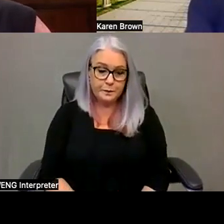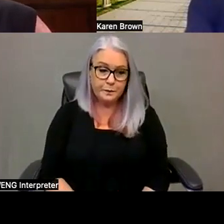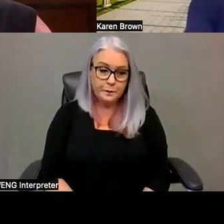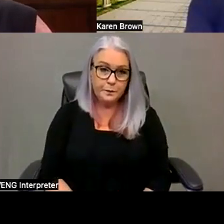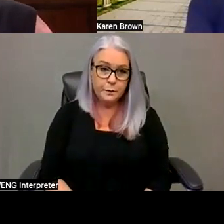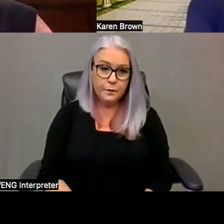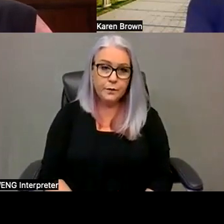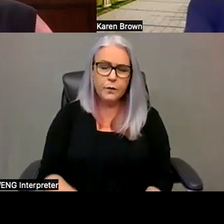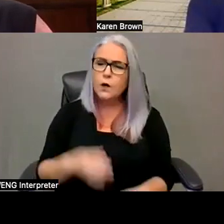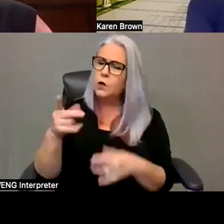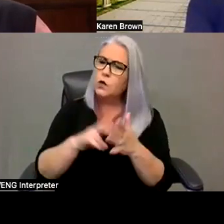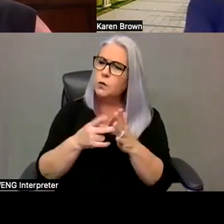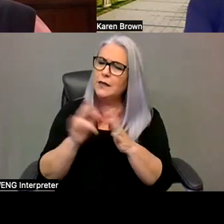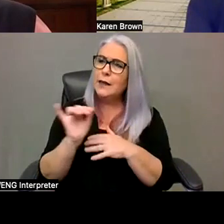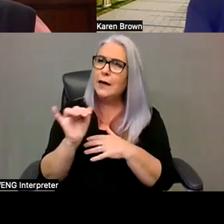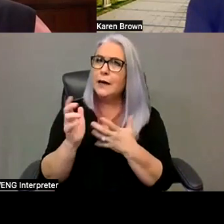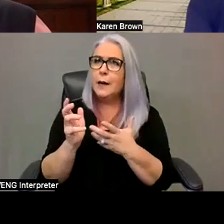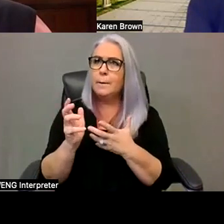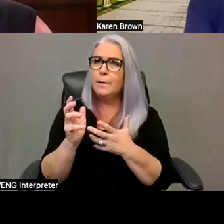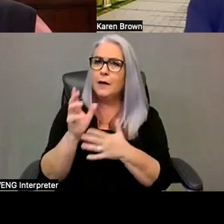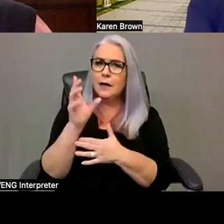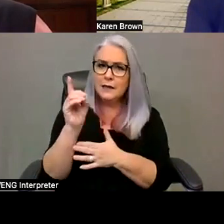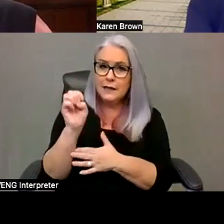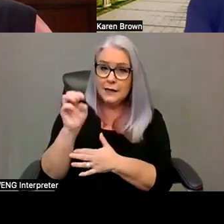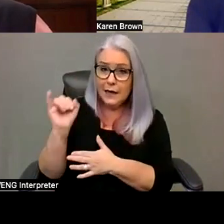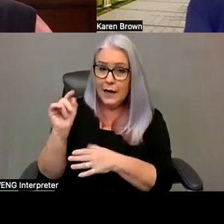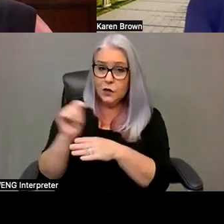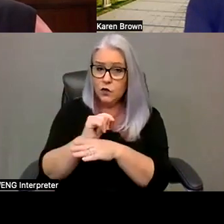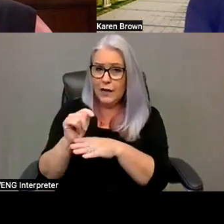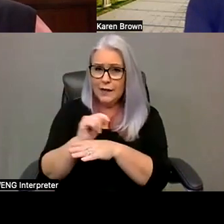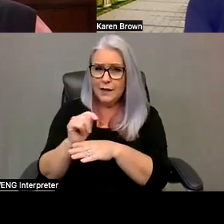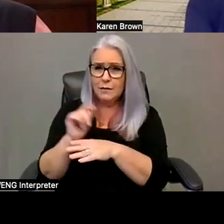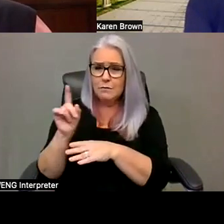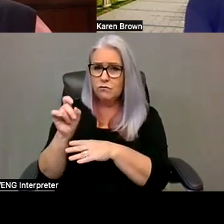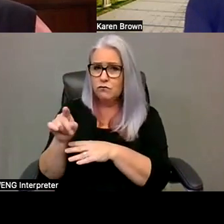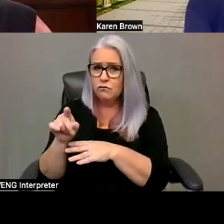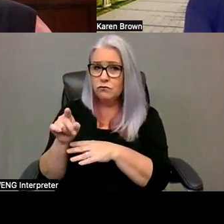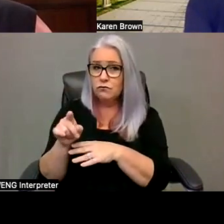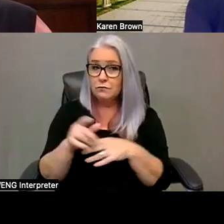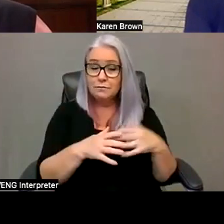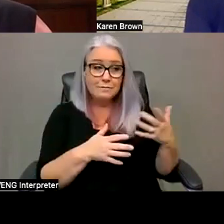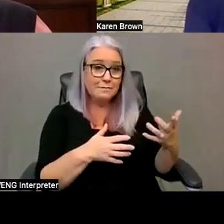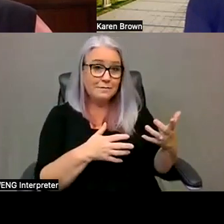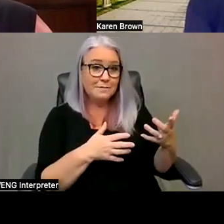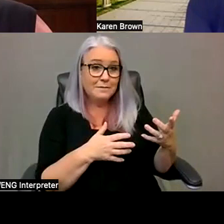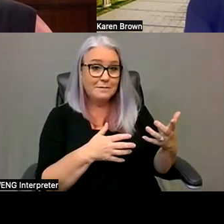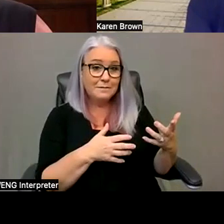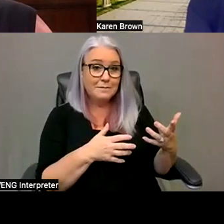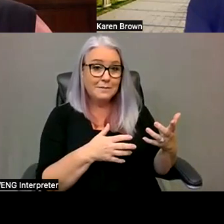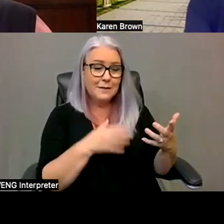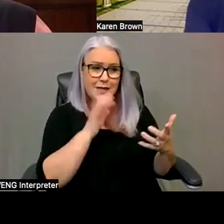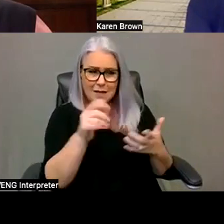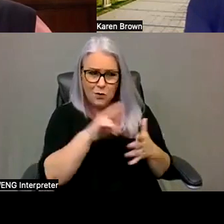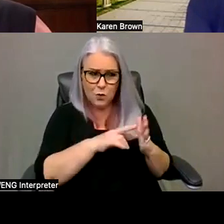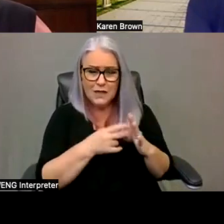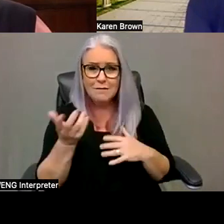Do you mean like a DEI training in that? A diversity program, is that what you